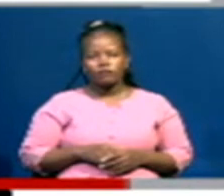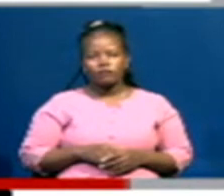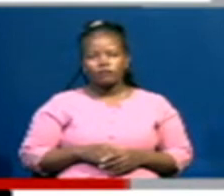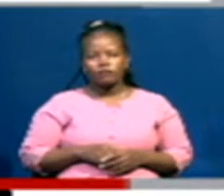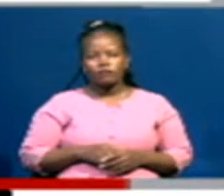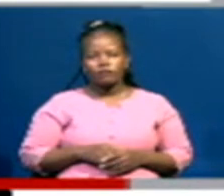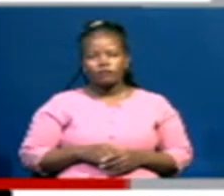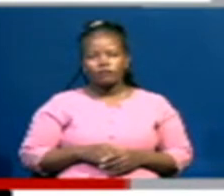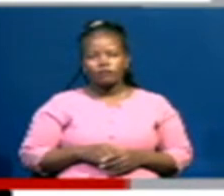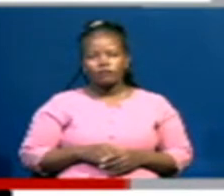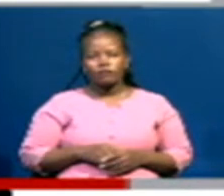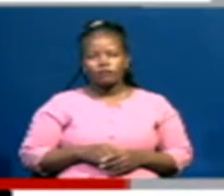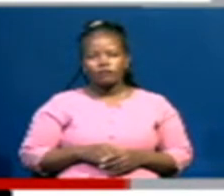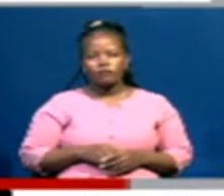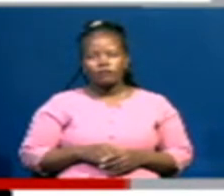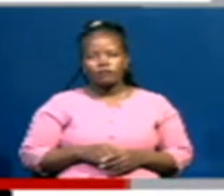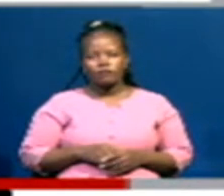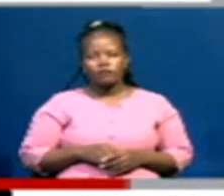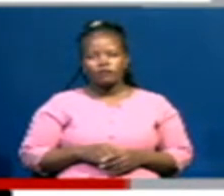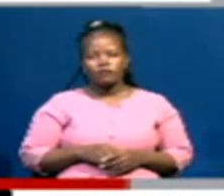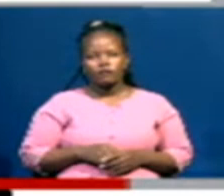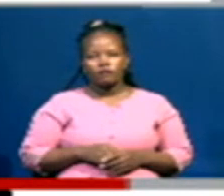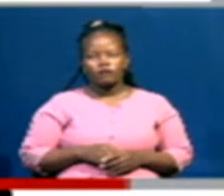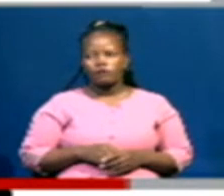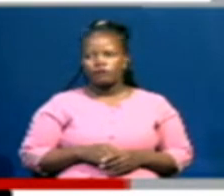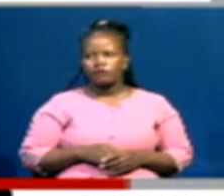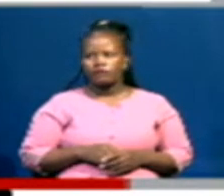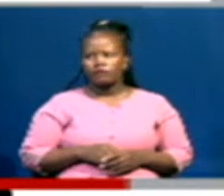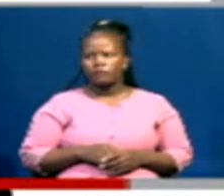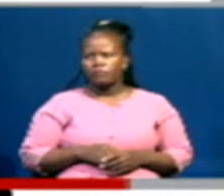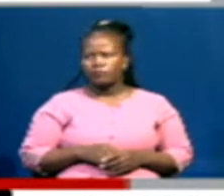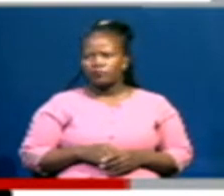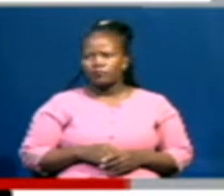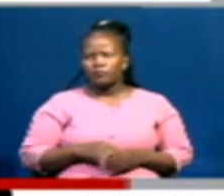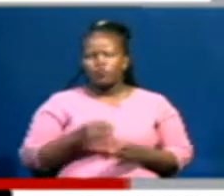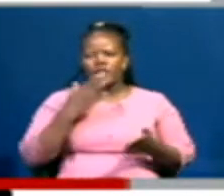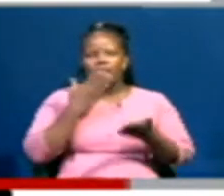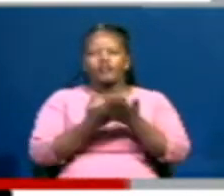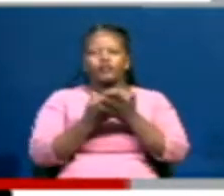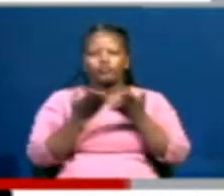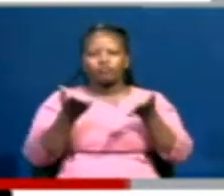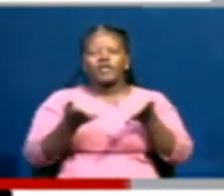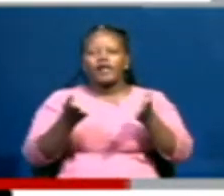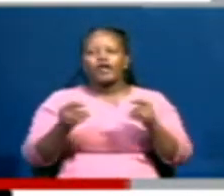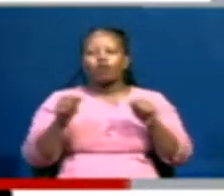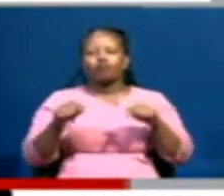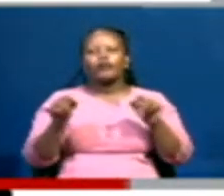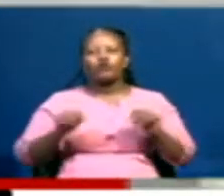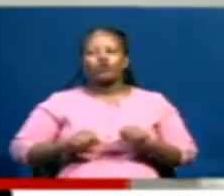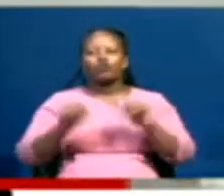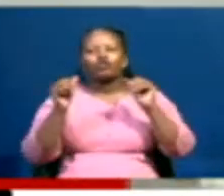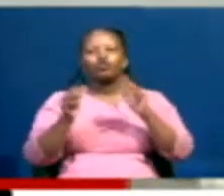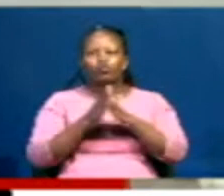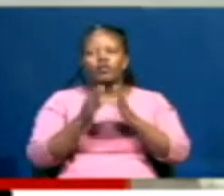Well, thank you very much, Ben Troy Joy back there in Broadcasting House. And of course, we continue with our unrivaled coverage of the Connected Summit 2023.